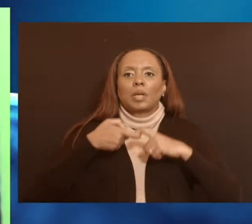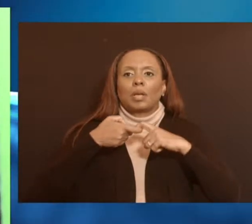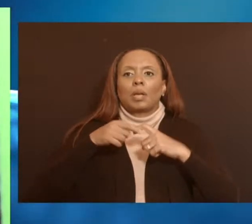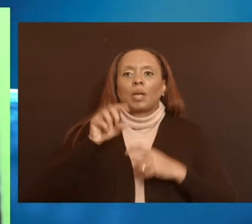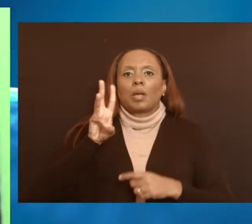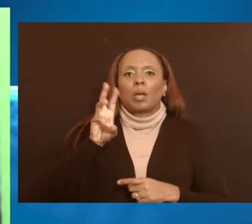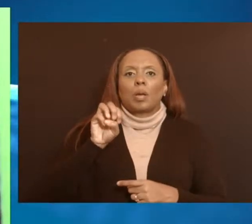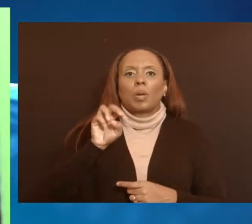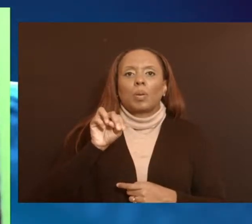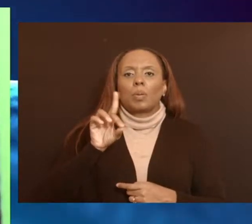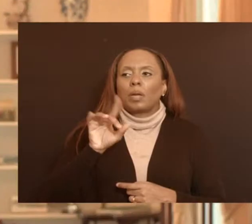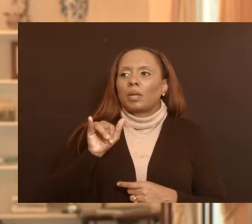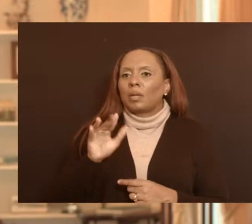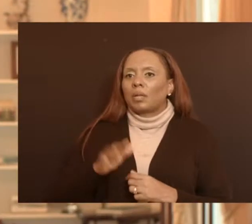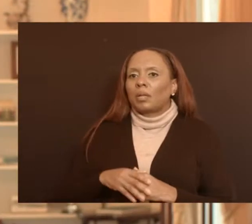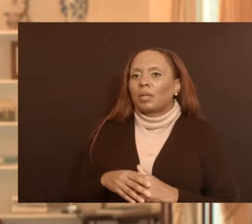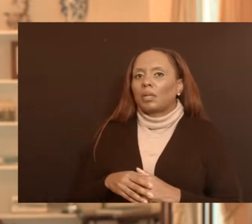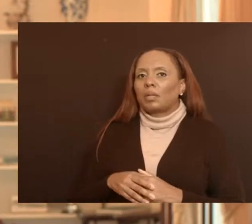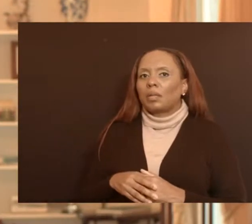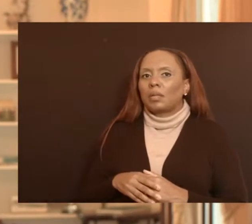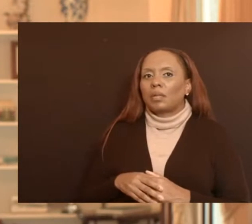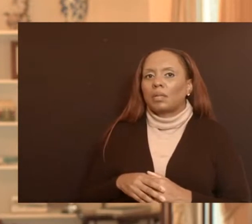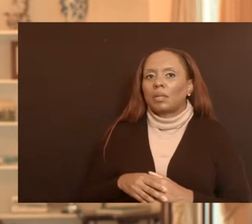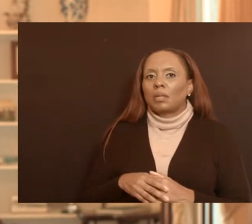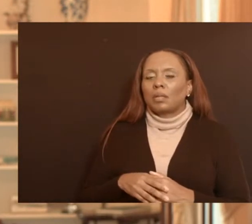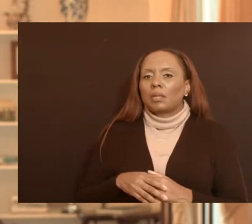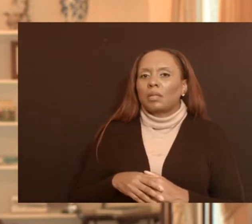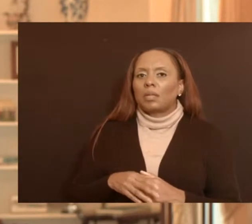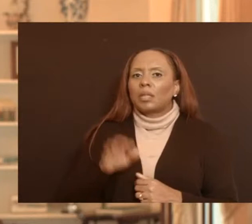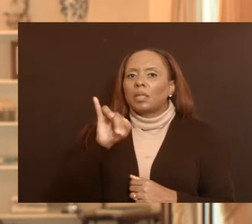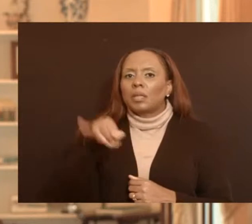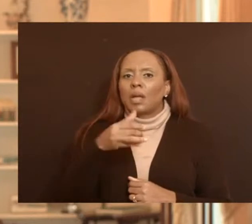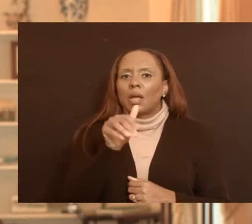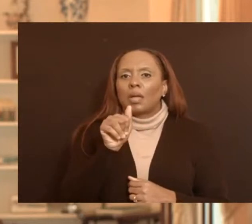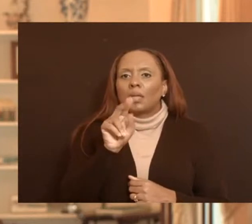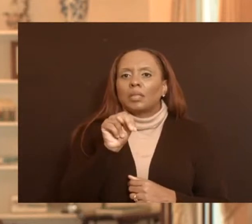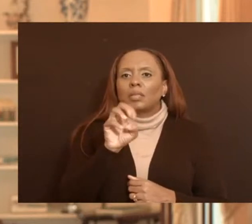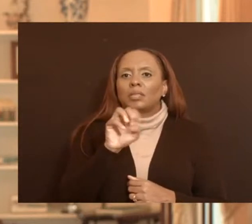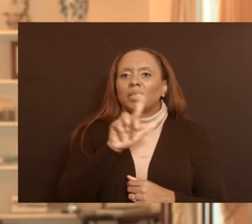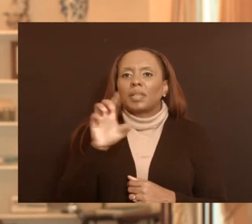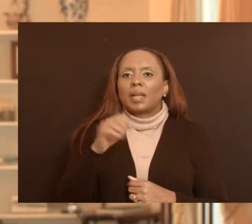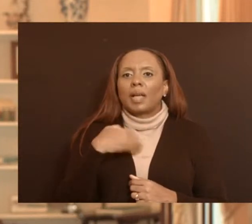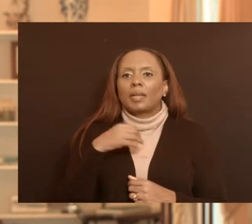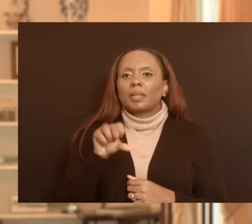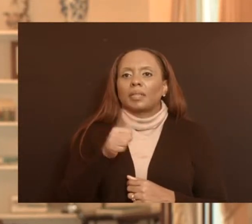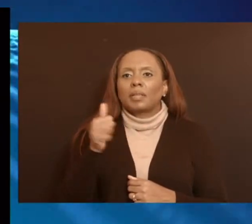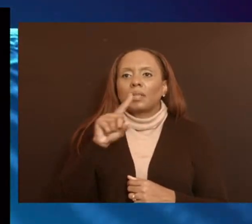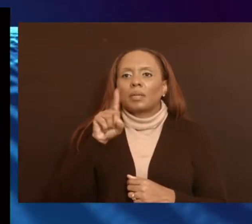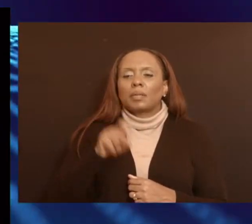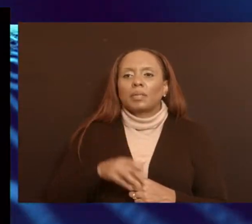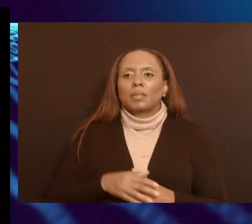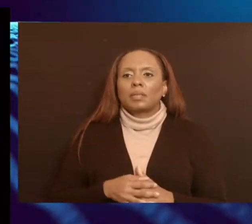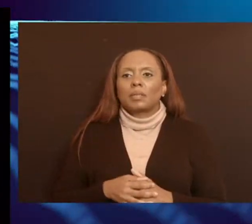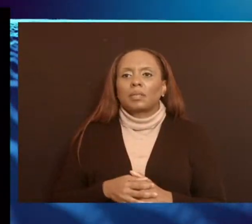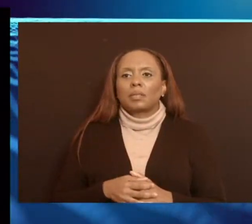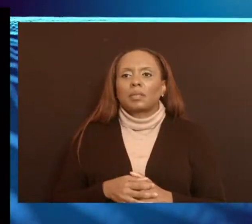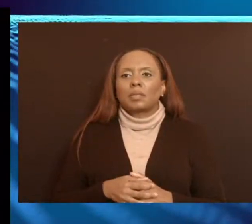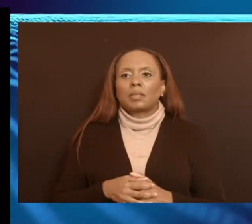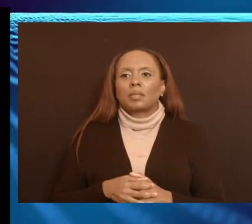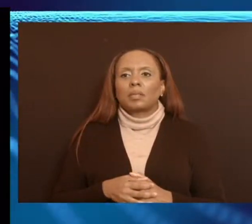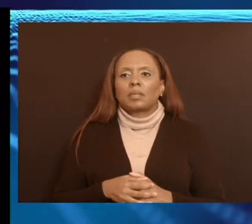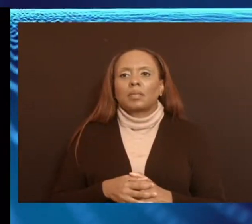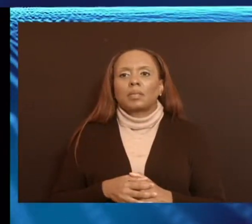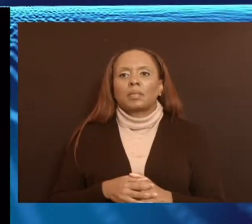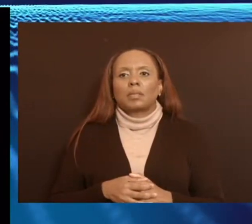that you're including? I'm sorry, No. Wendy. I believe that Janelle had a follow-up. no, because you didn't answer the first part The first part